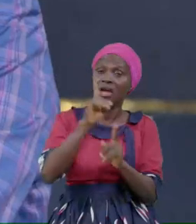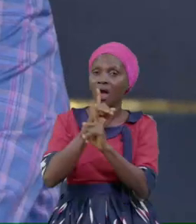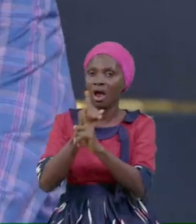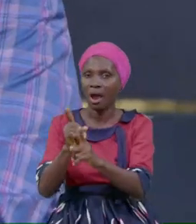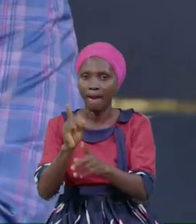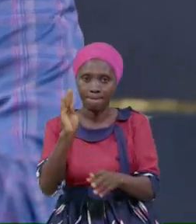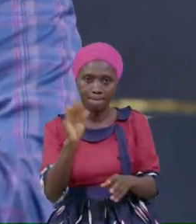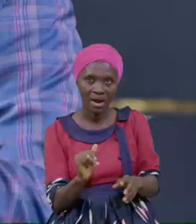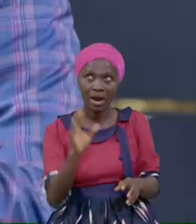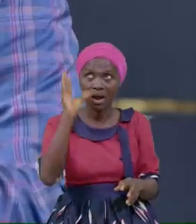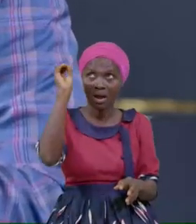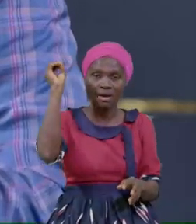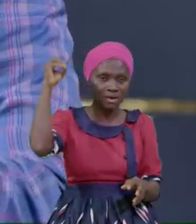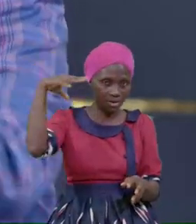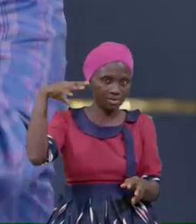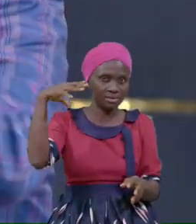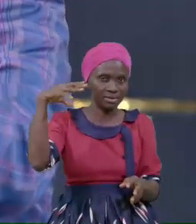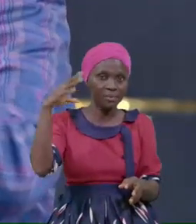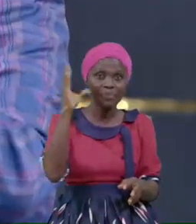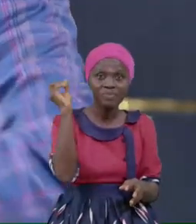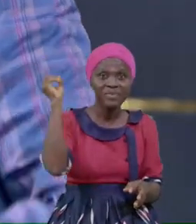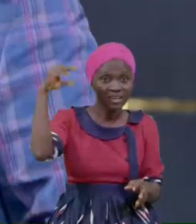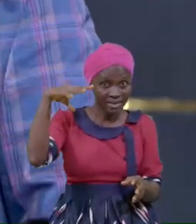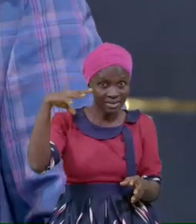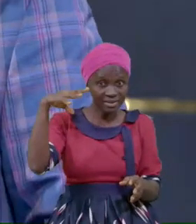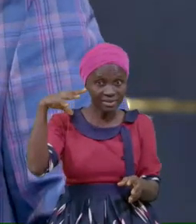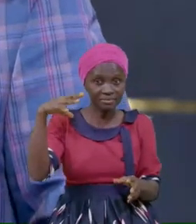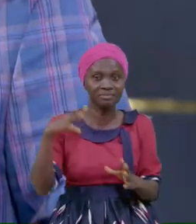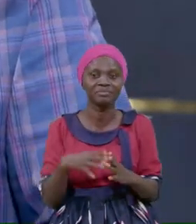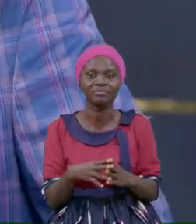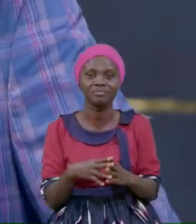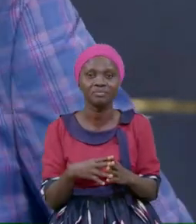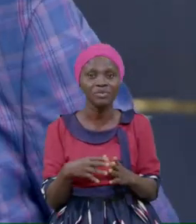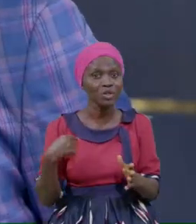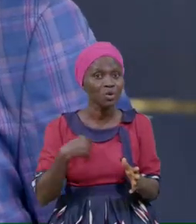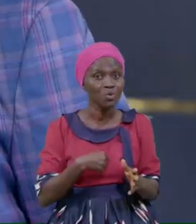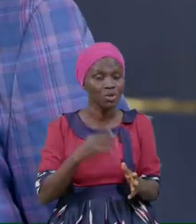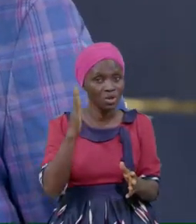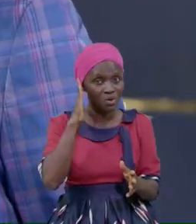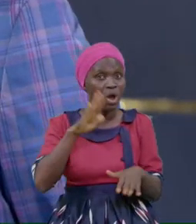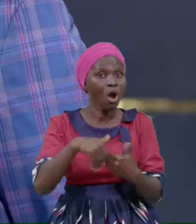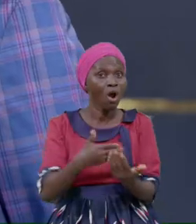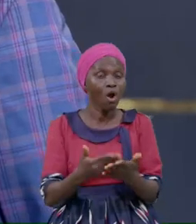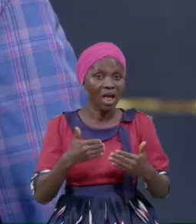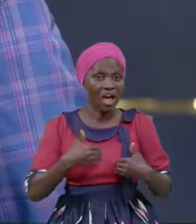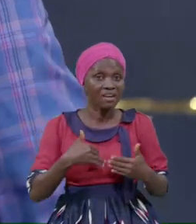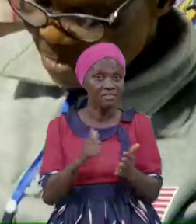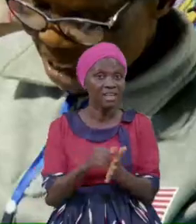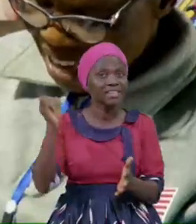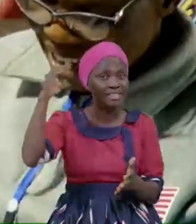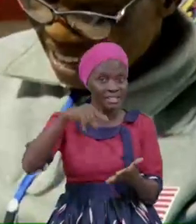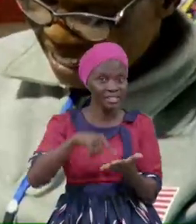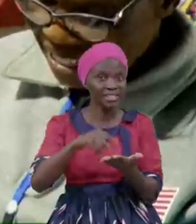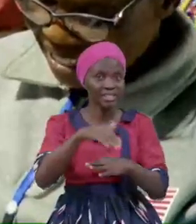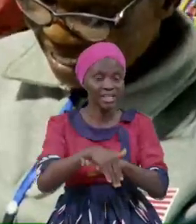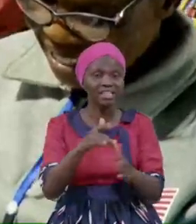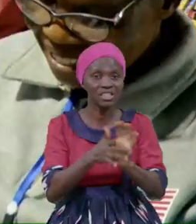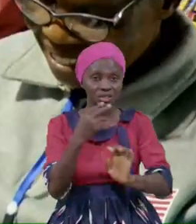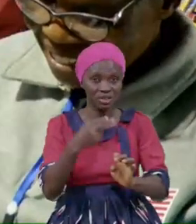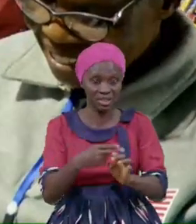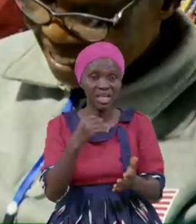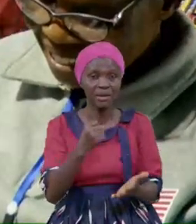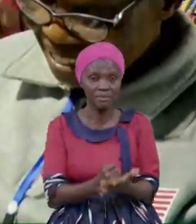grace. Grace. And we'll have the grace tonight in Jesus' name.